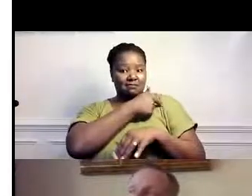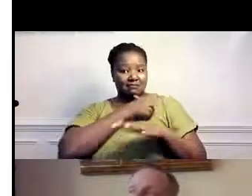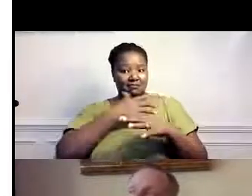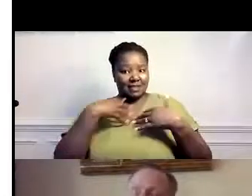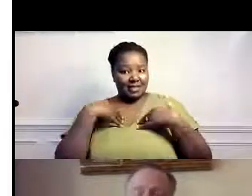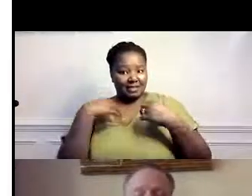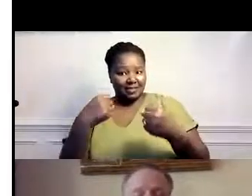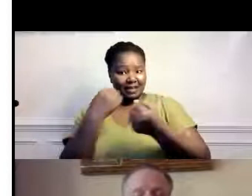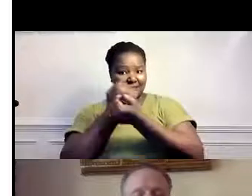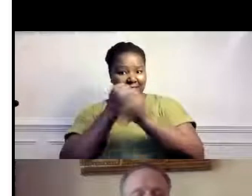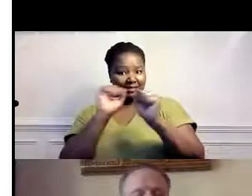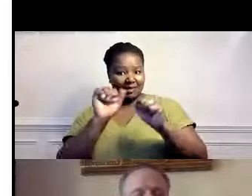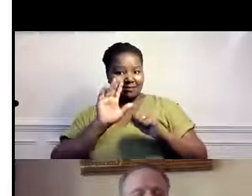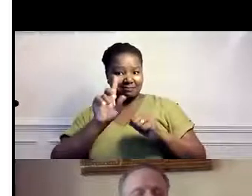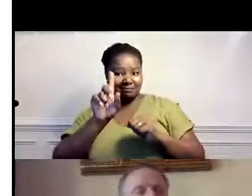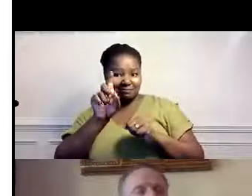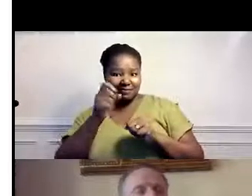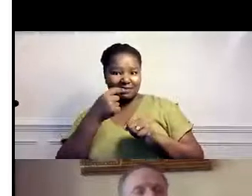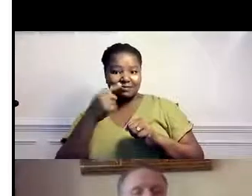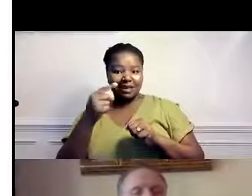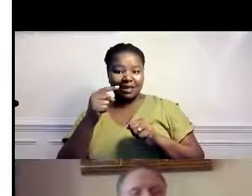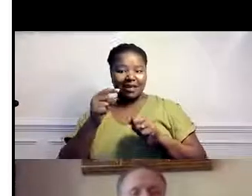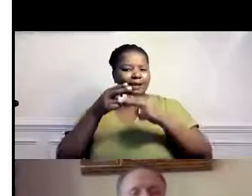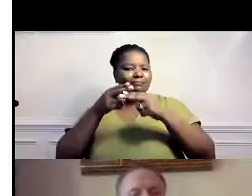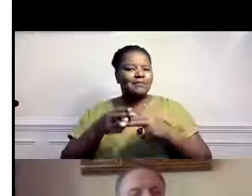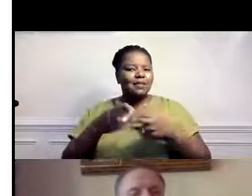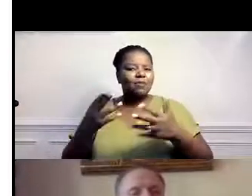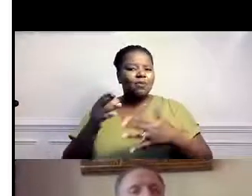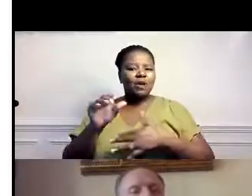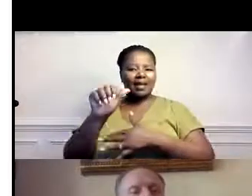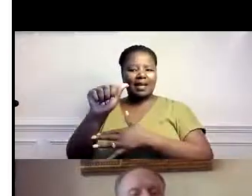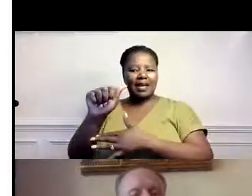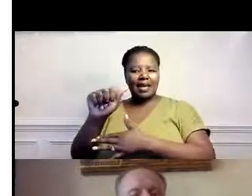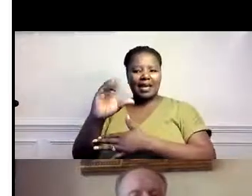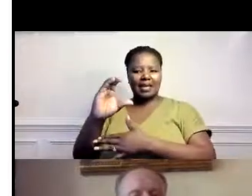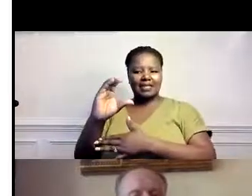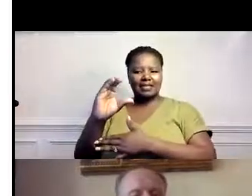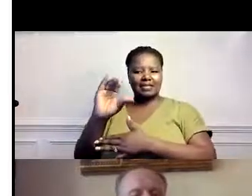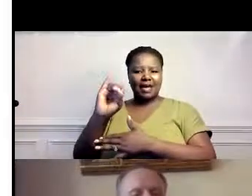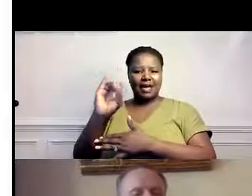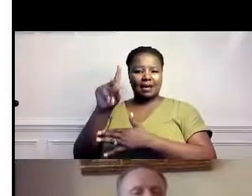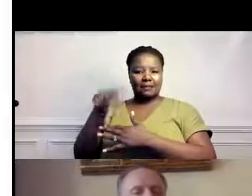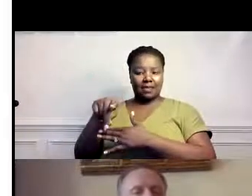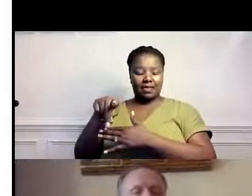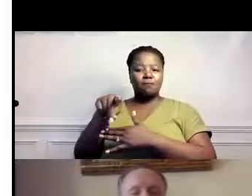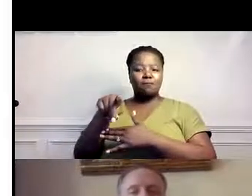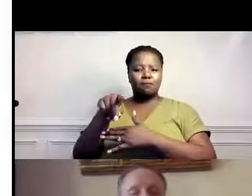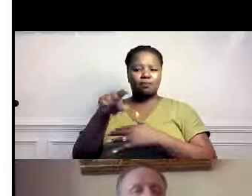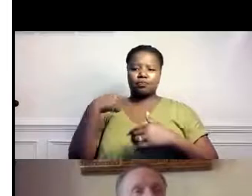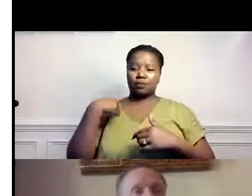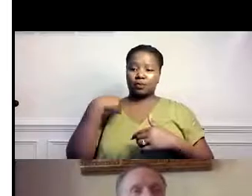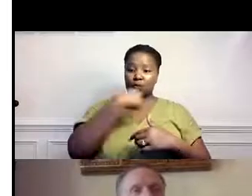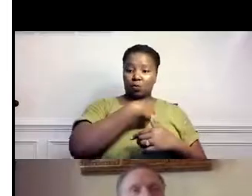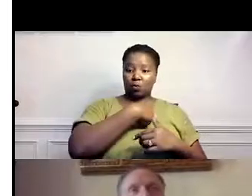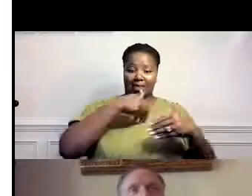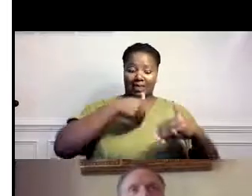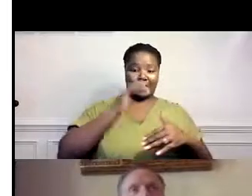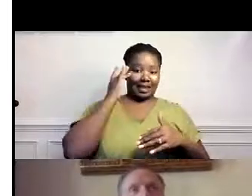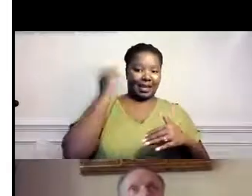on Immunization Practices, or ACIP. We developed our own scientific safety review work group here in